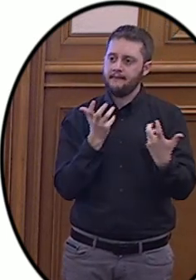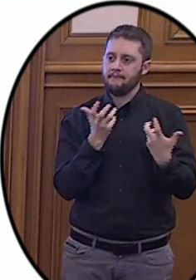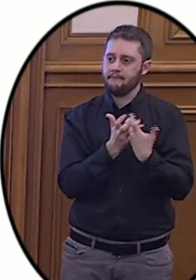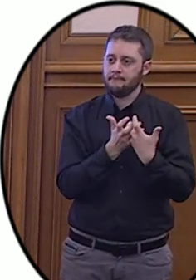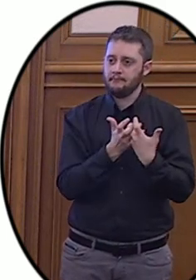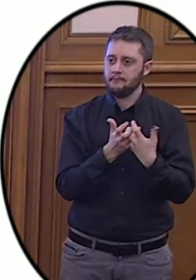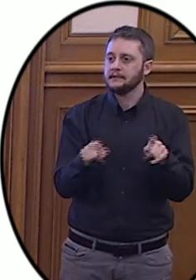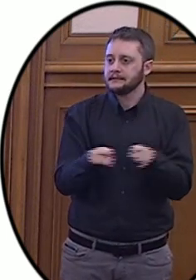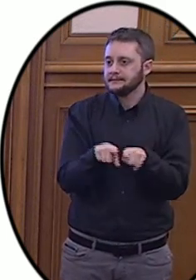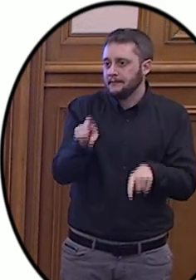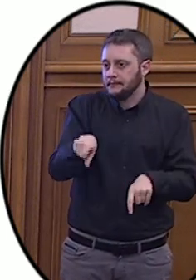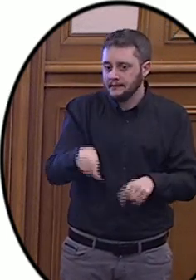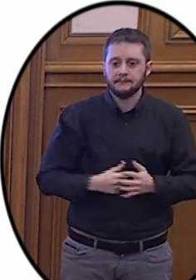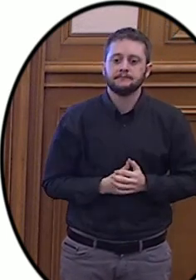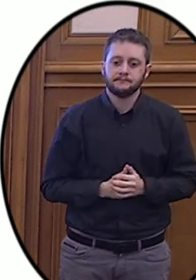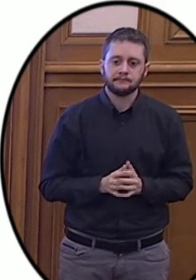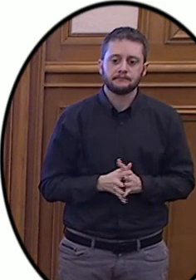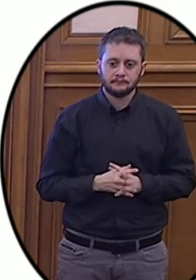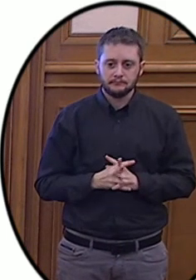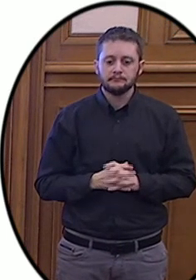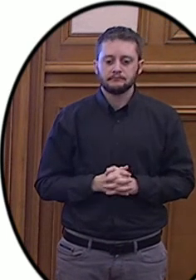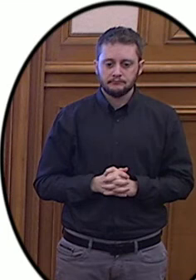case.